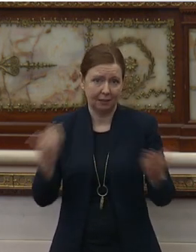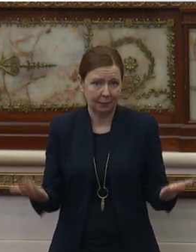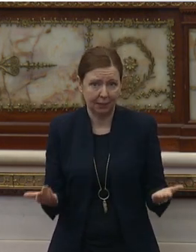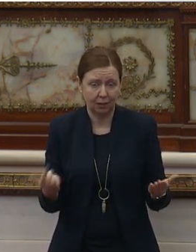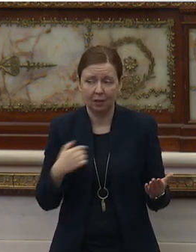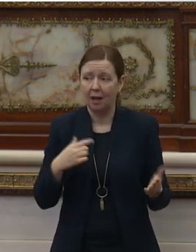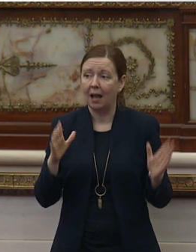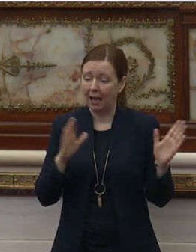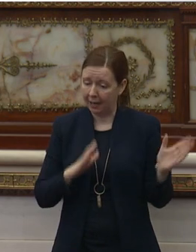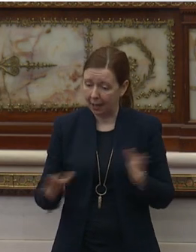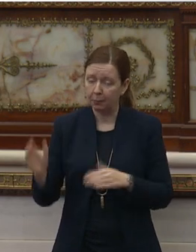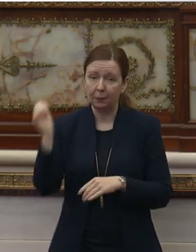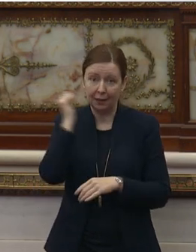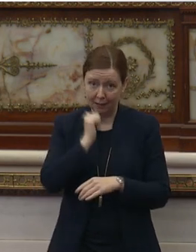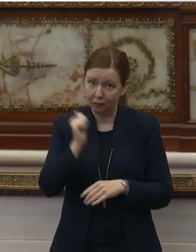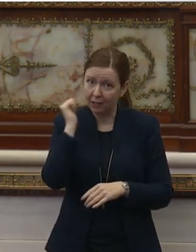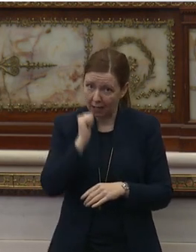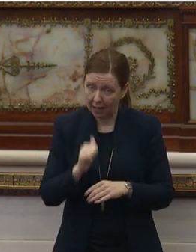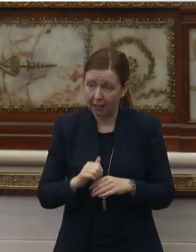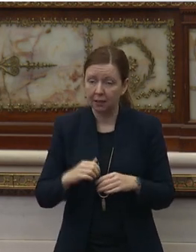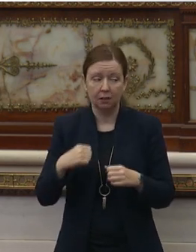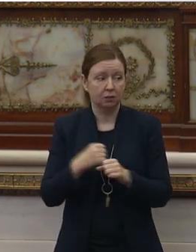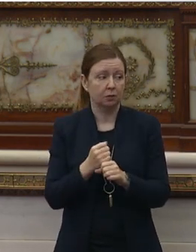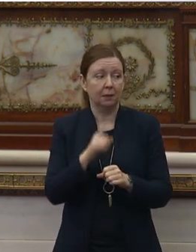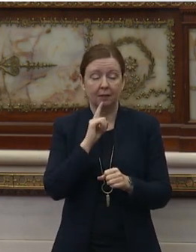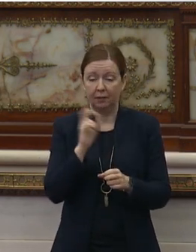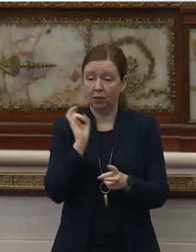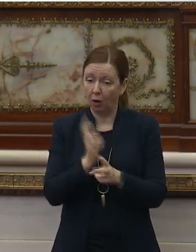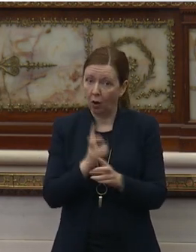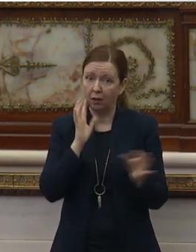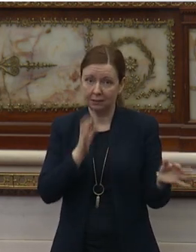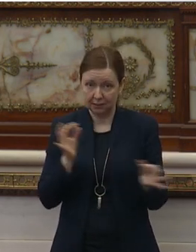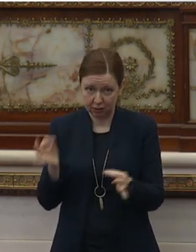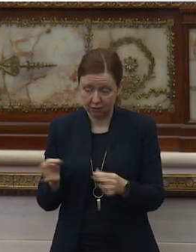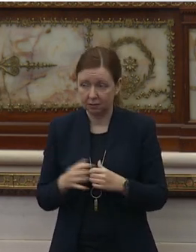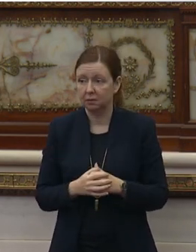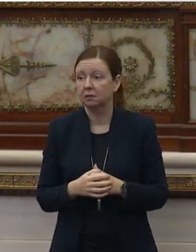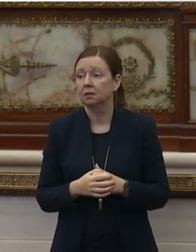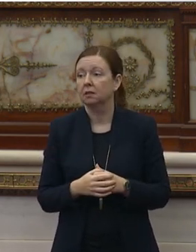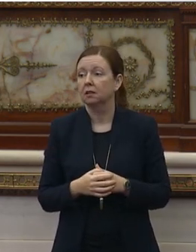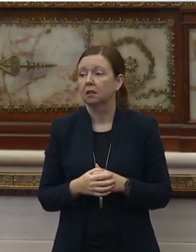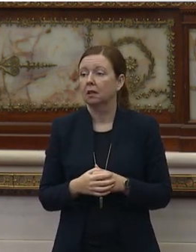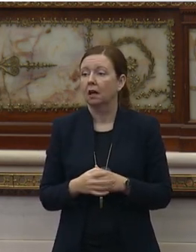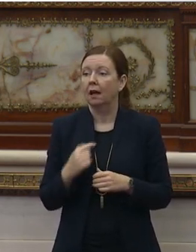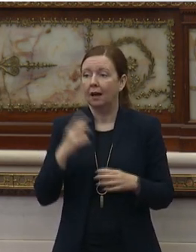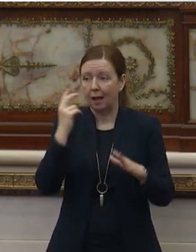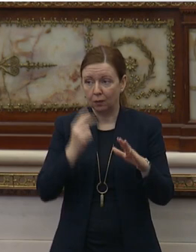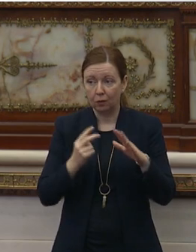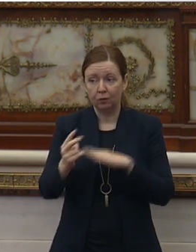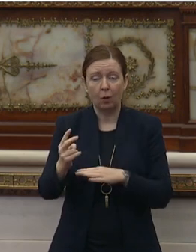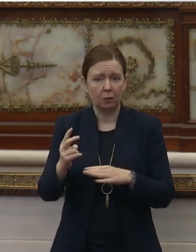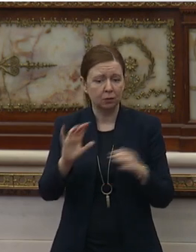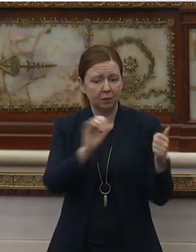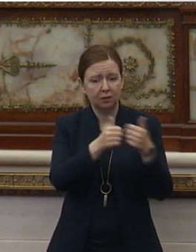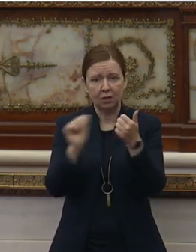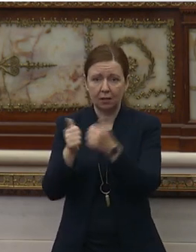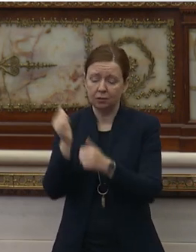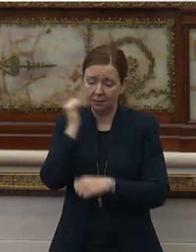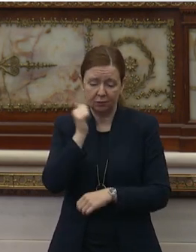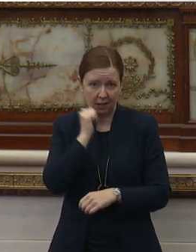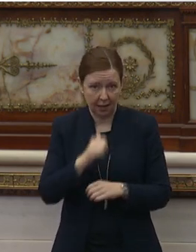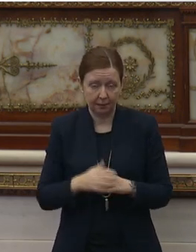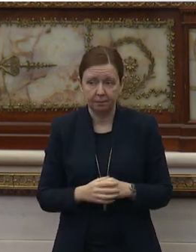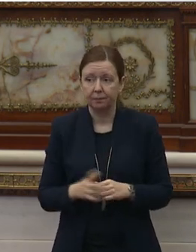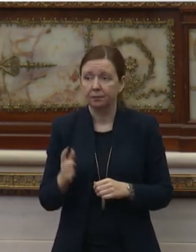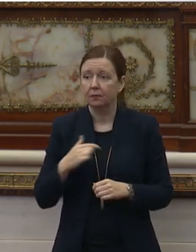and I'm prepared every single day to make very hard decisions. And I look forward to those challenges every single